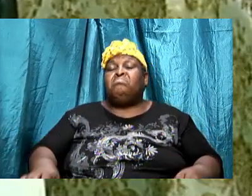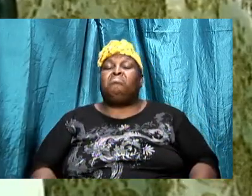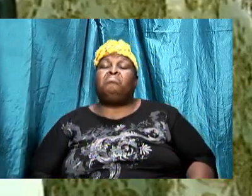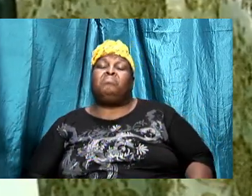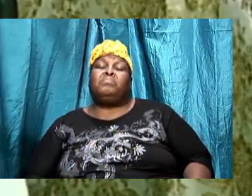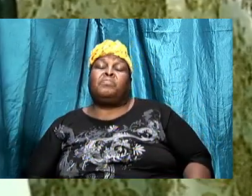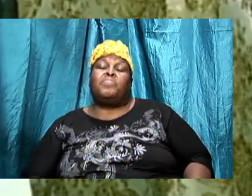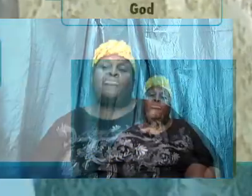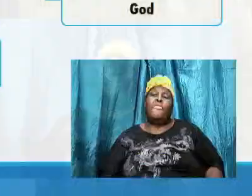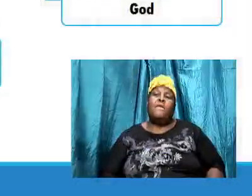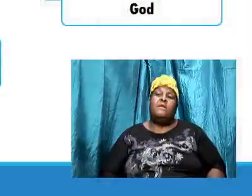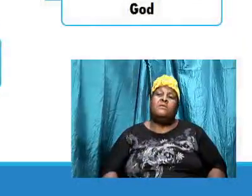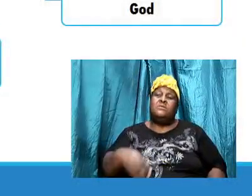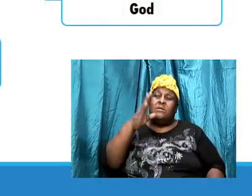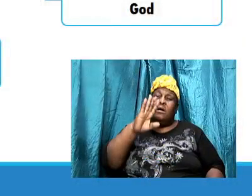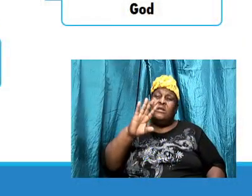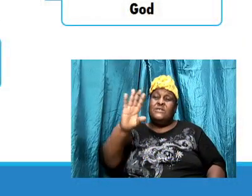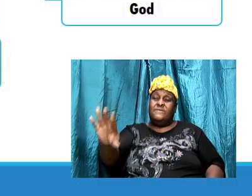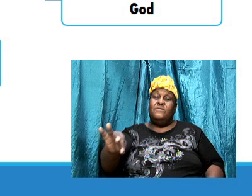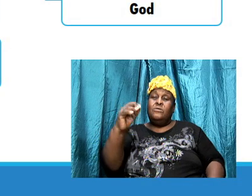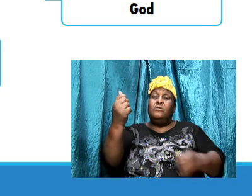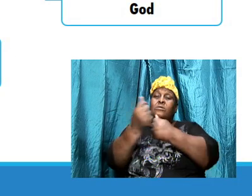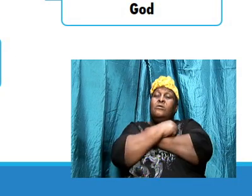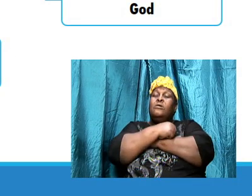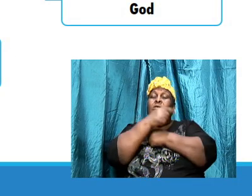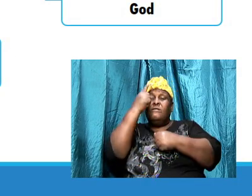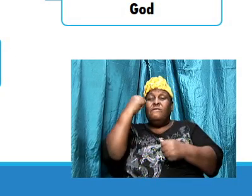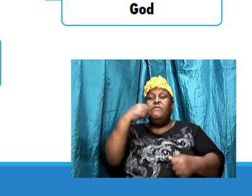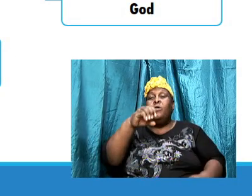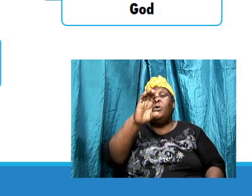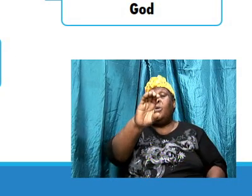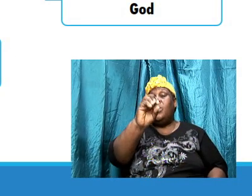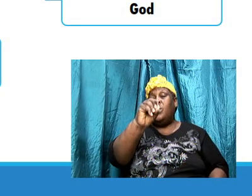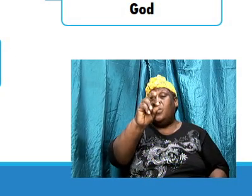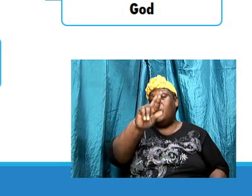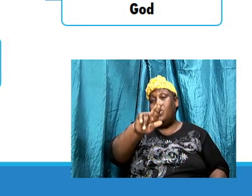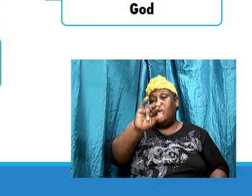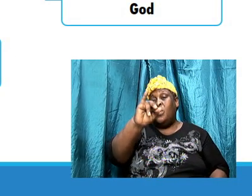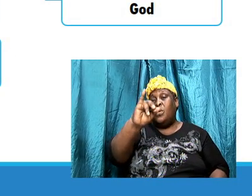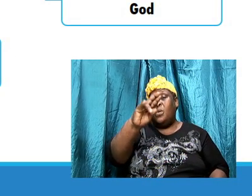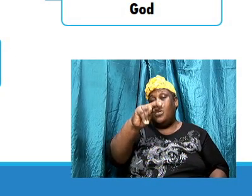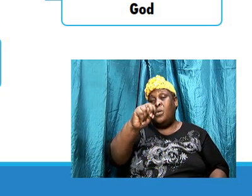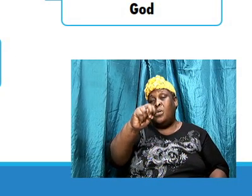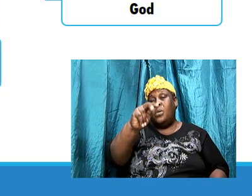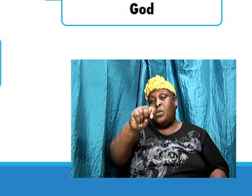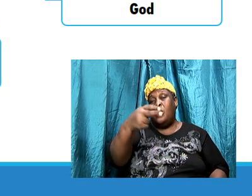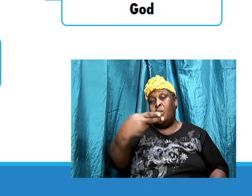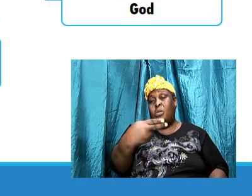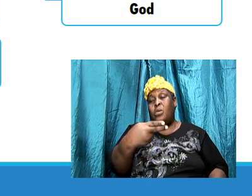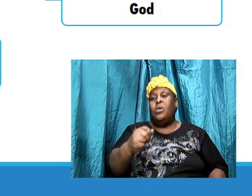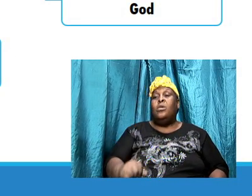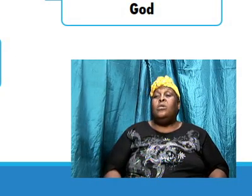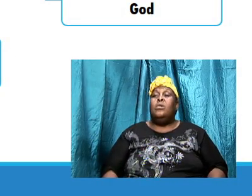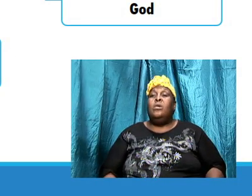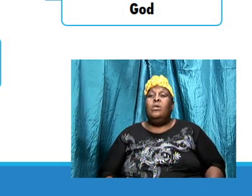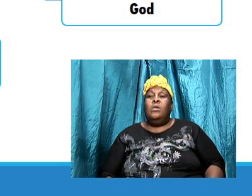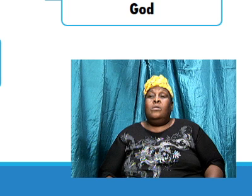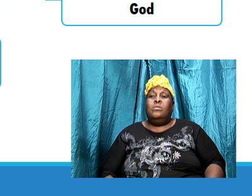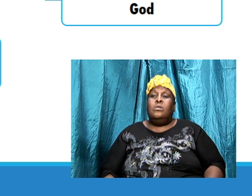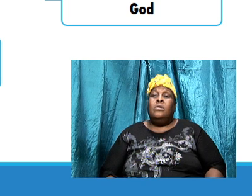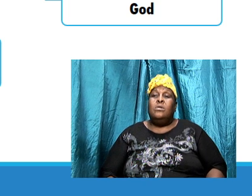for the Corinthians. And we're going to look at this scripture in Acts 18 and verse 8 to